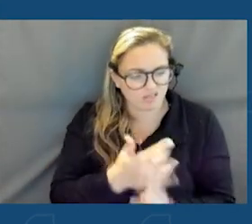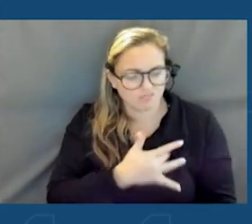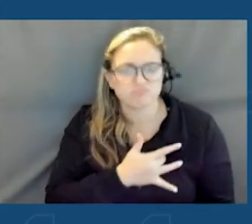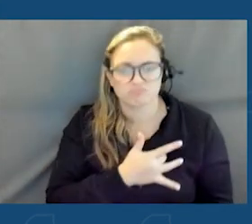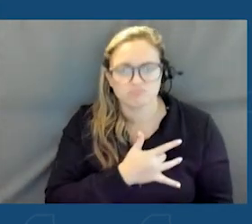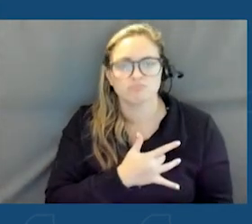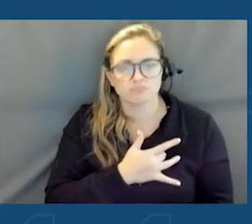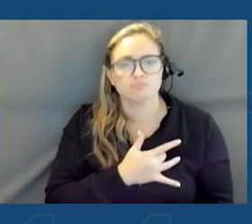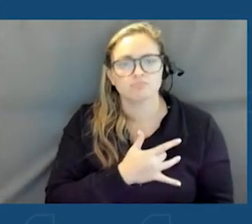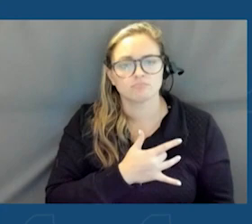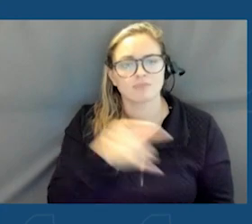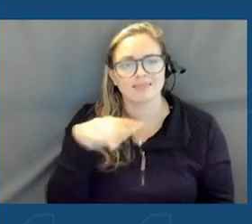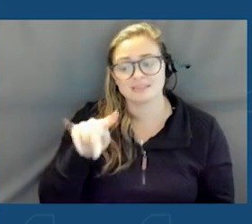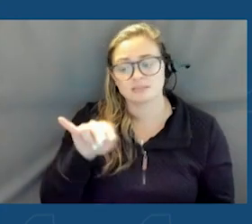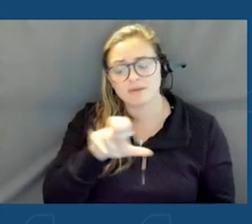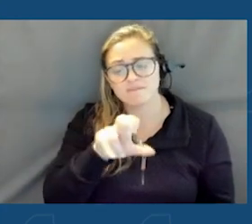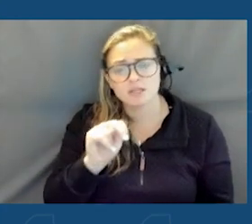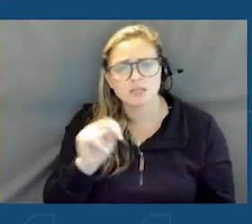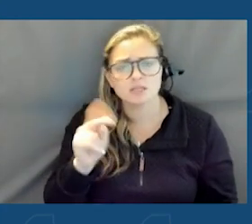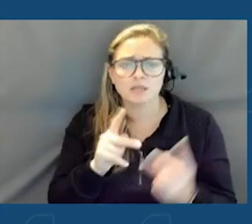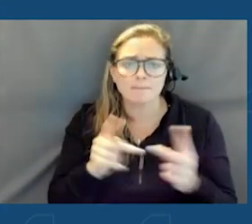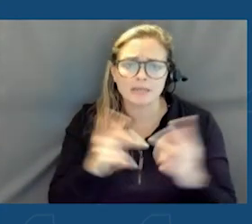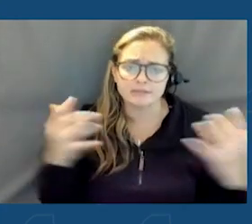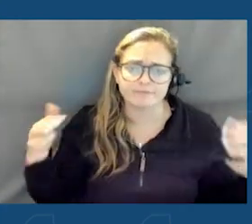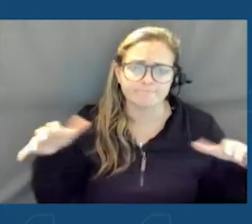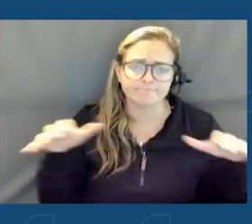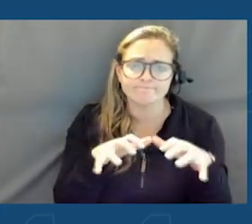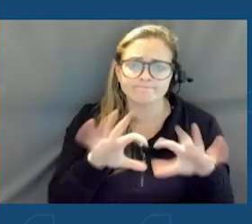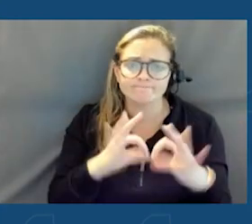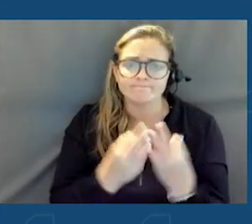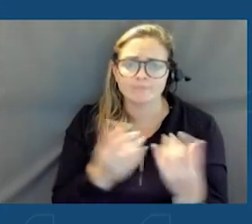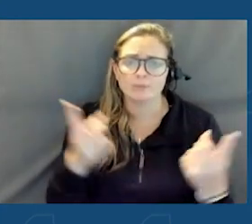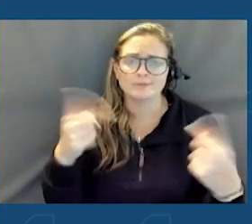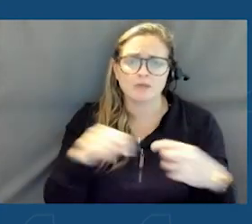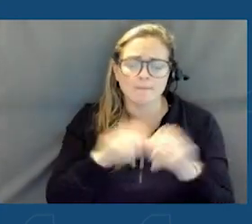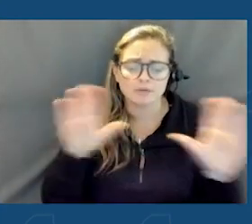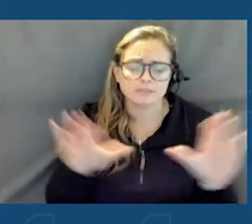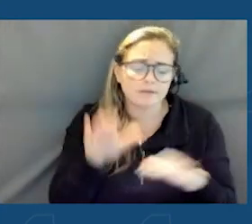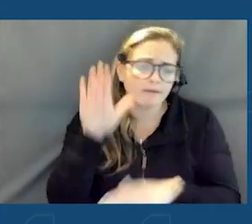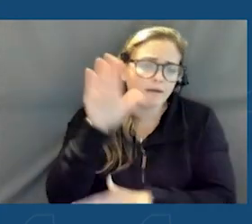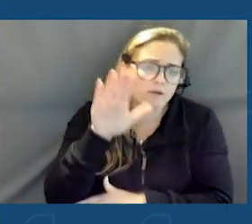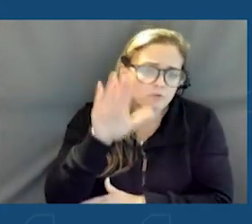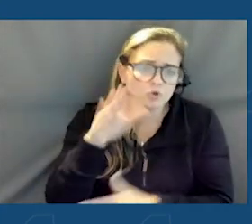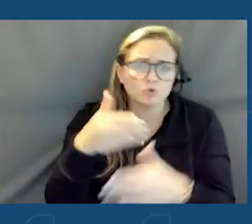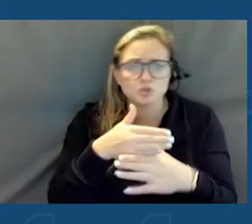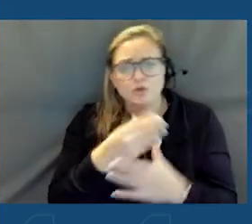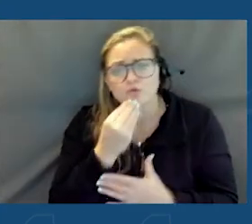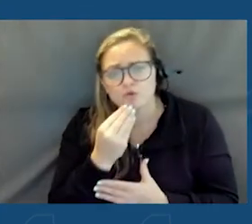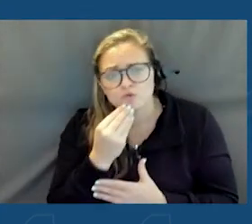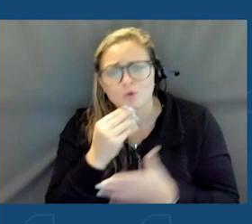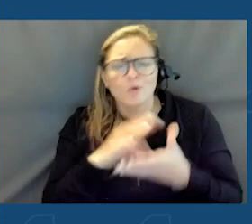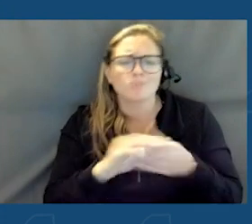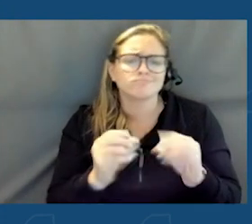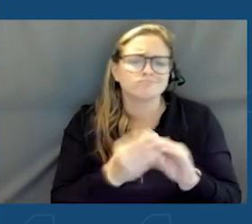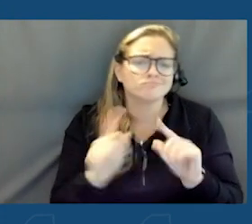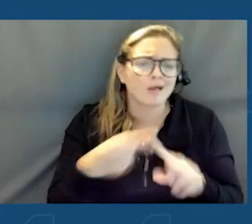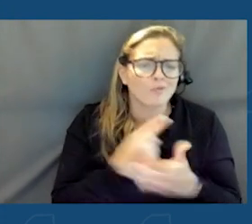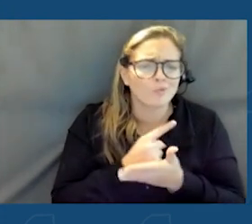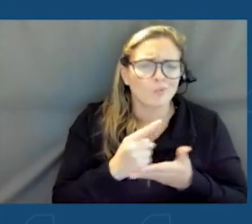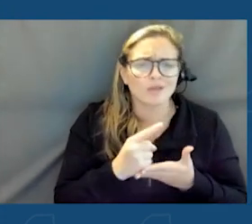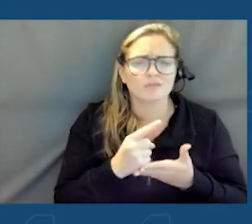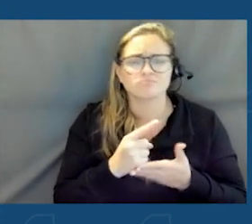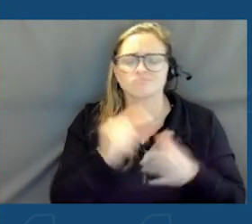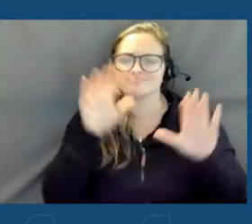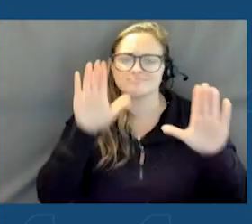this pavilion, a place of gathering where families come on a Sunday afternoon and share food and the stories of the week. I mean, this is an